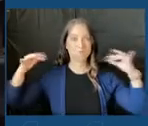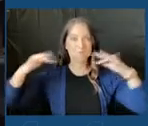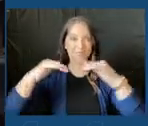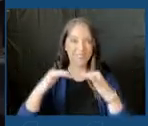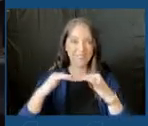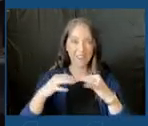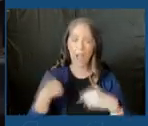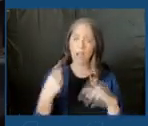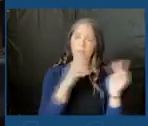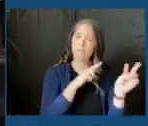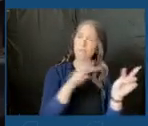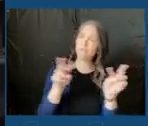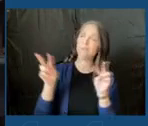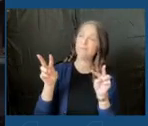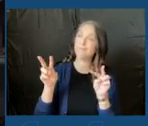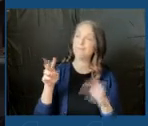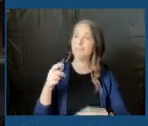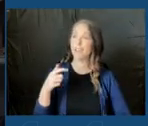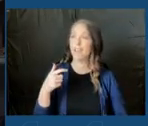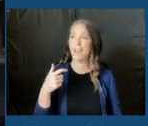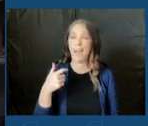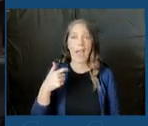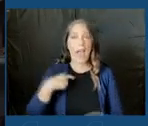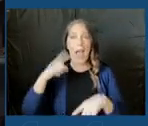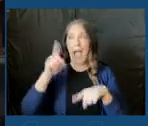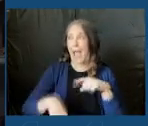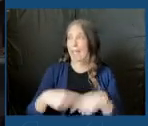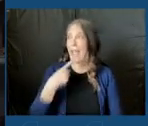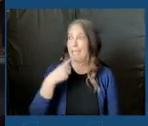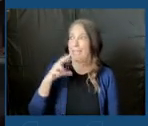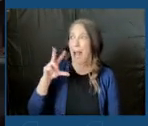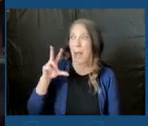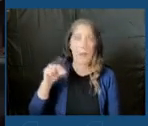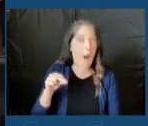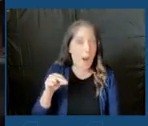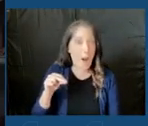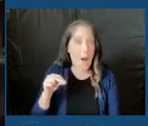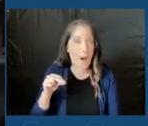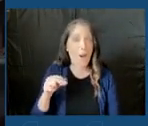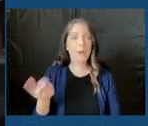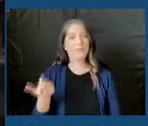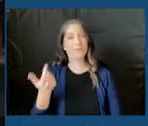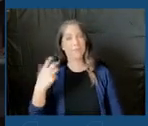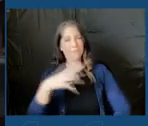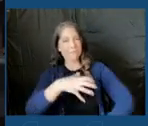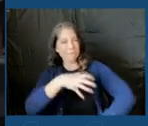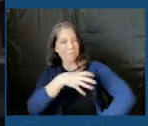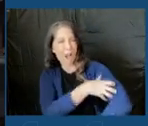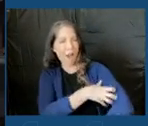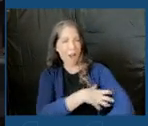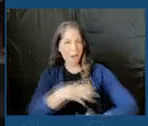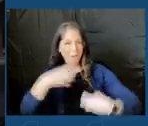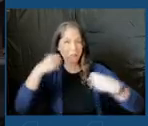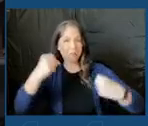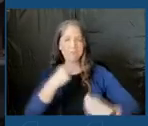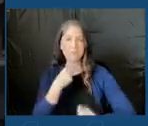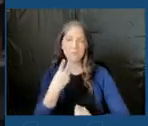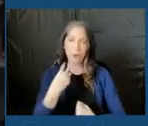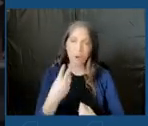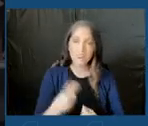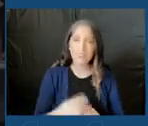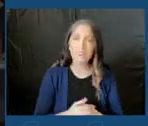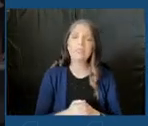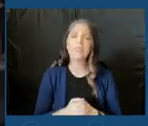them and says, I cannot say no to this group. These are the most powerful voices of a community that